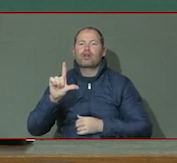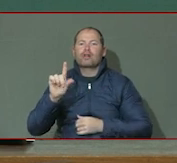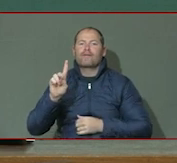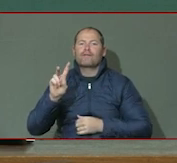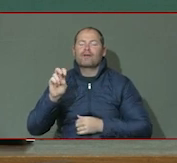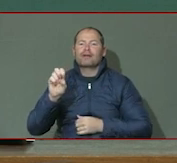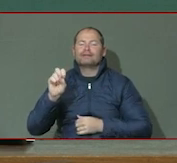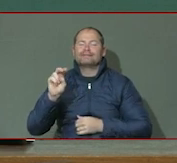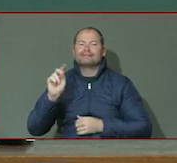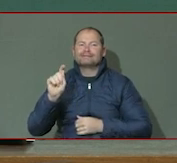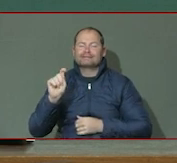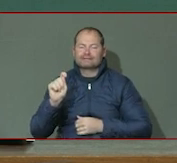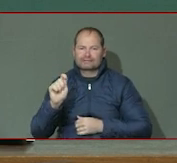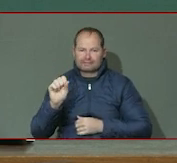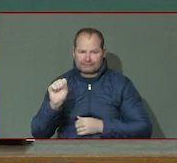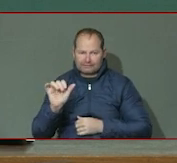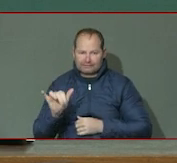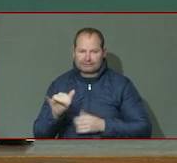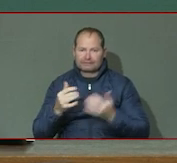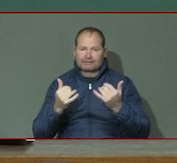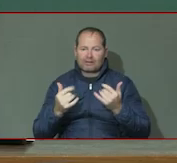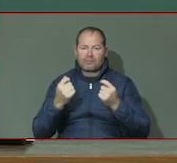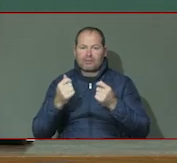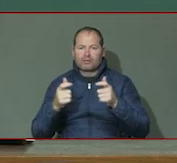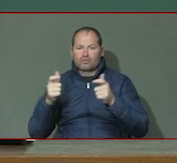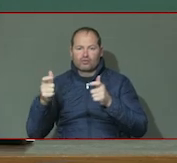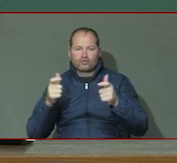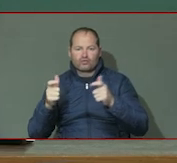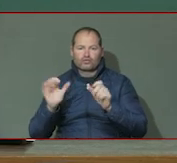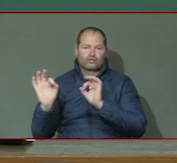of income and expenses is a reflection of the